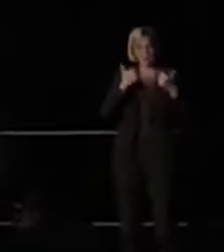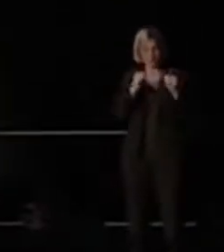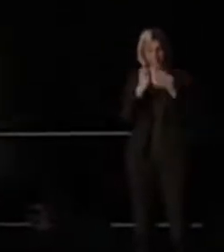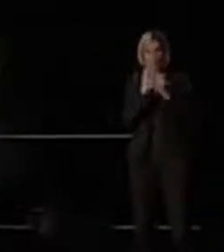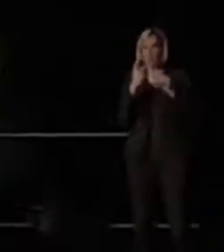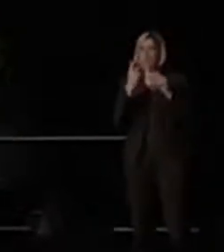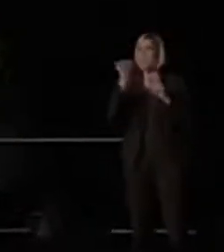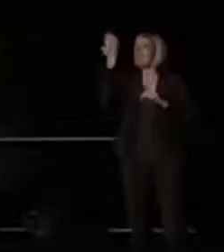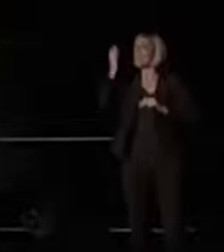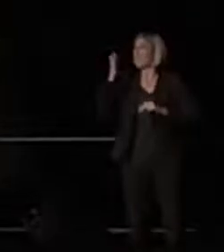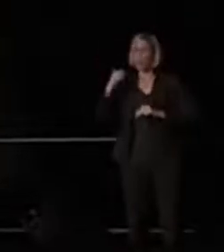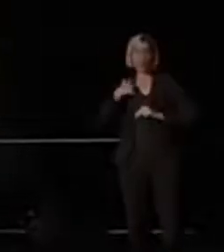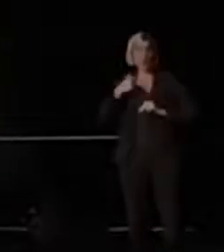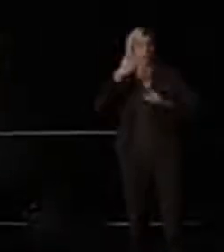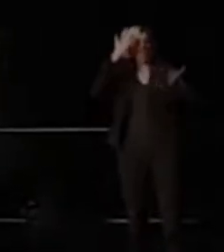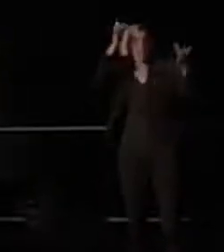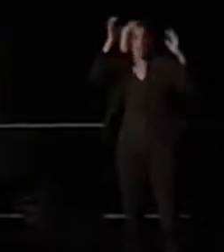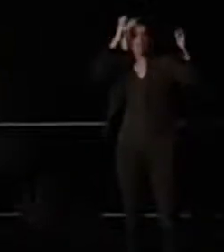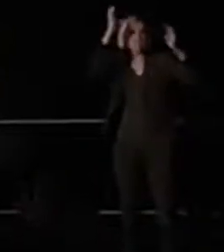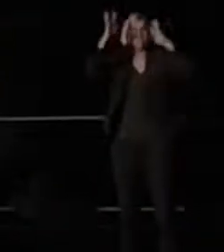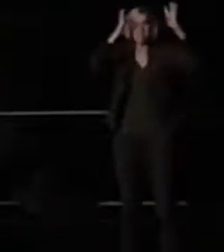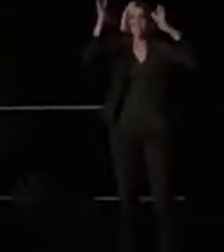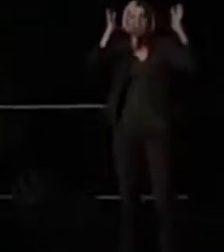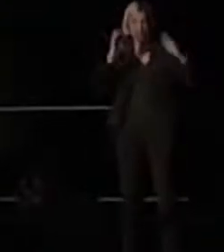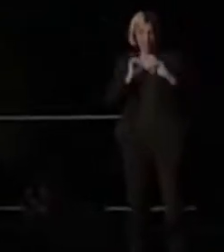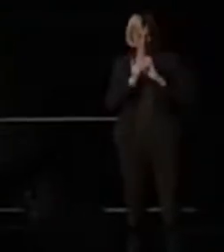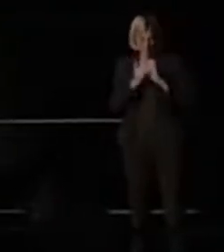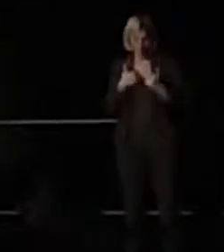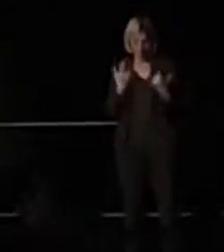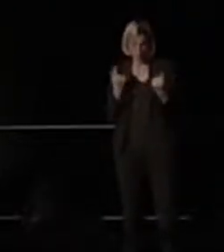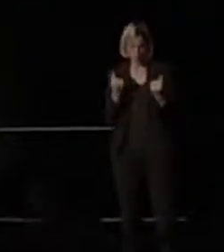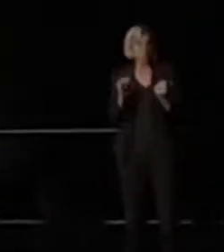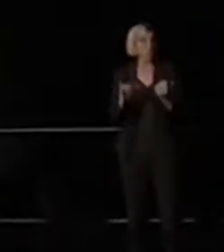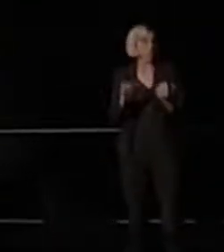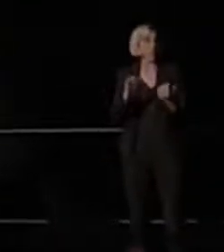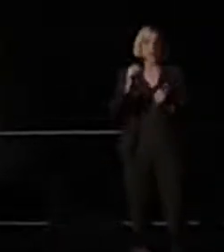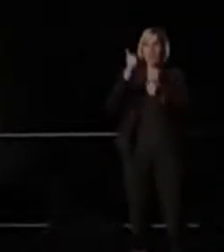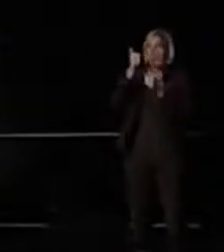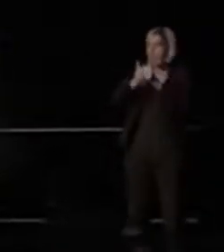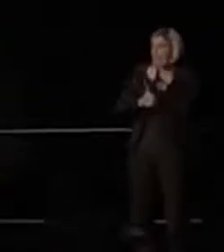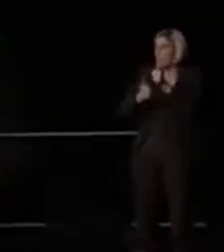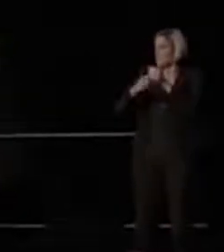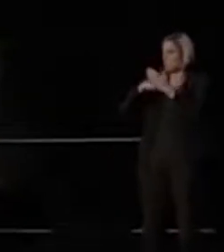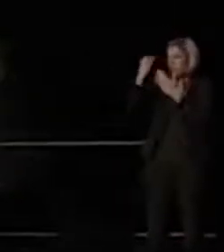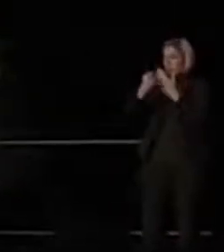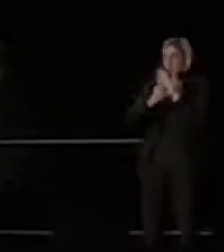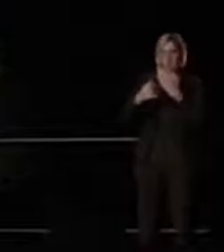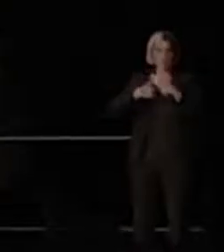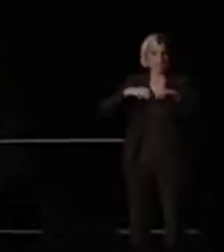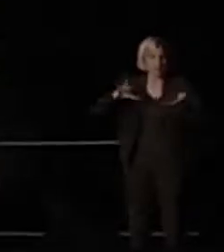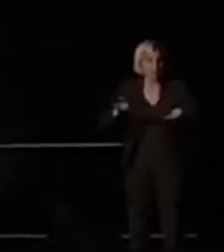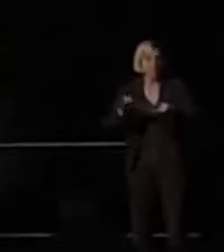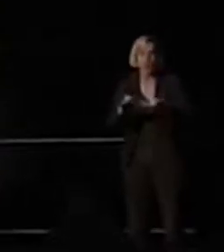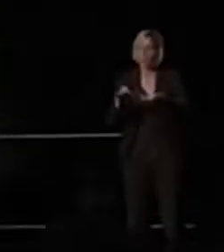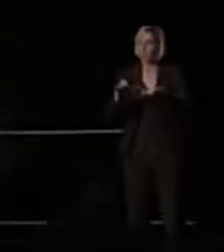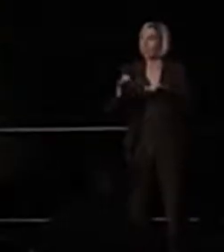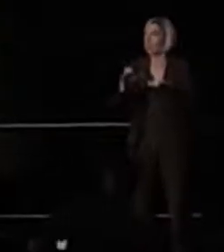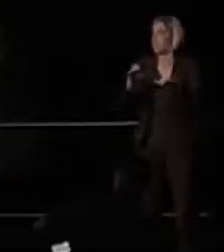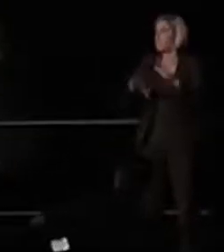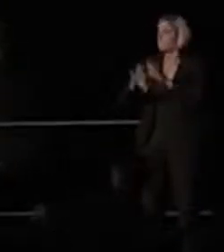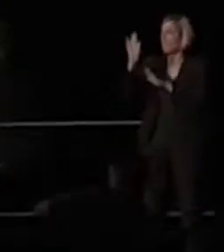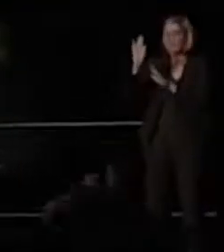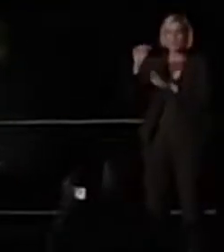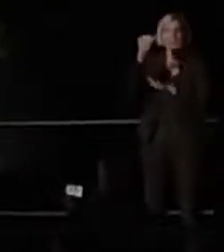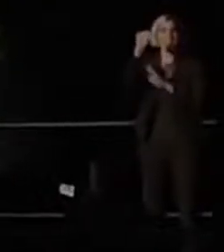never been done that way before? And every project I worked on for Apple and anyone else was an A-plus solution.